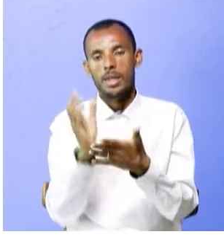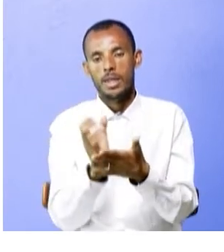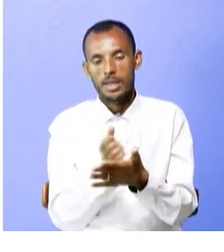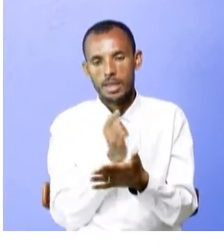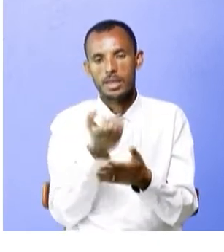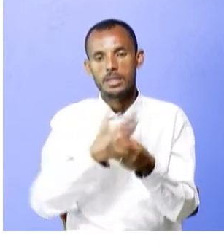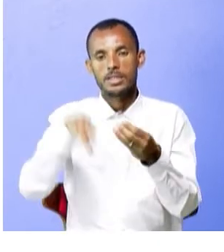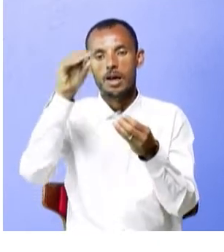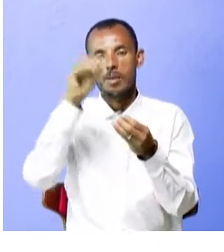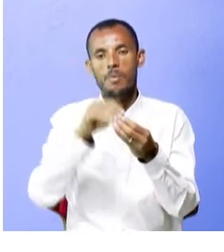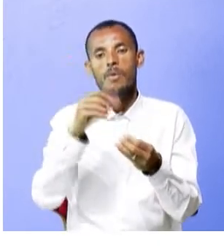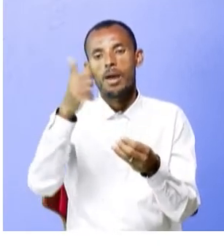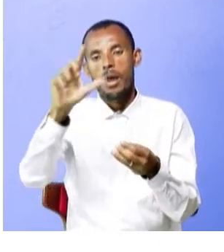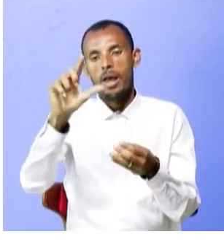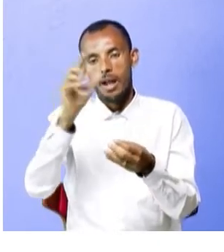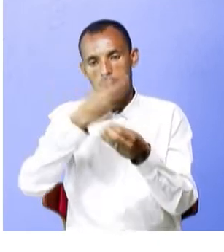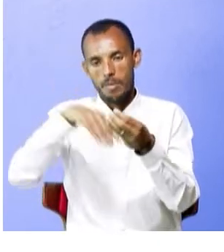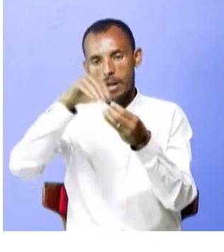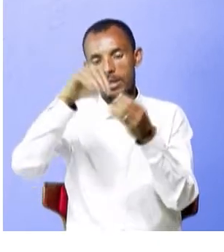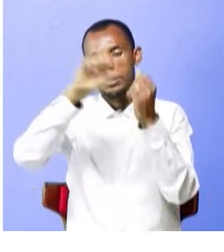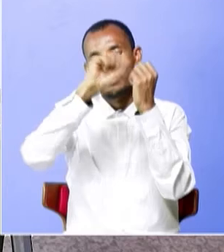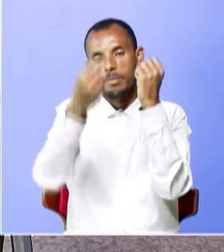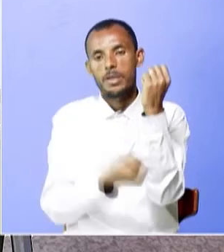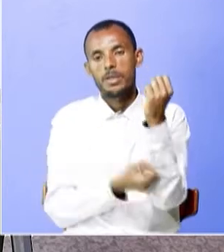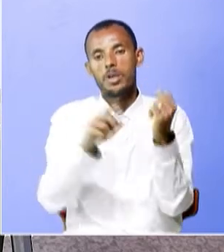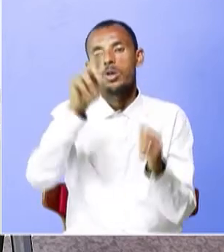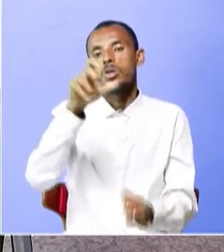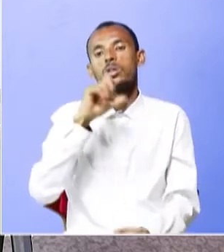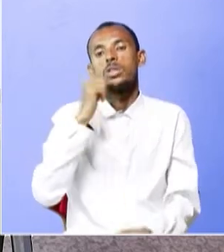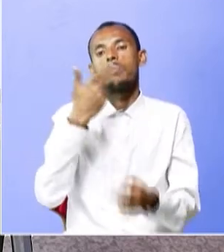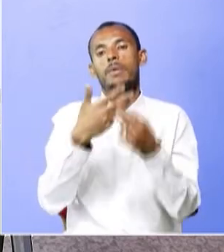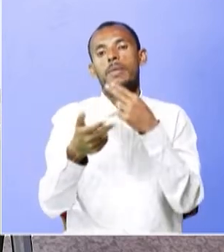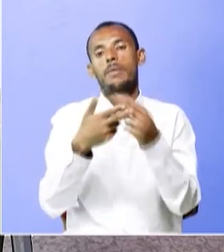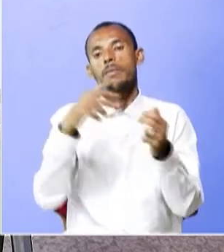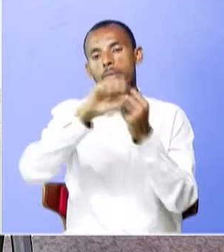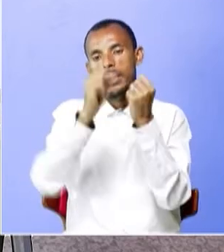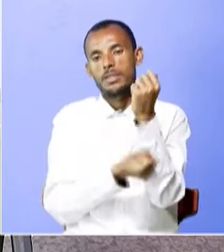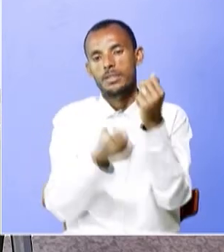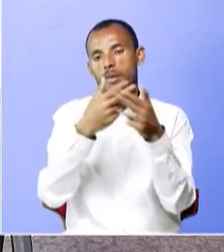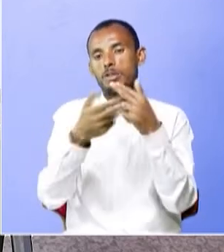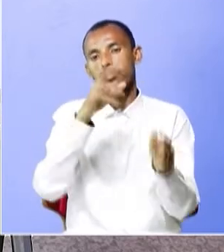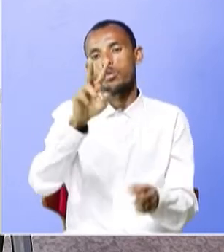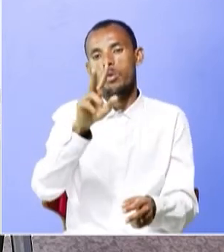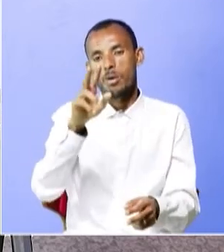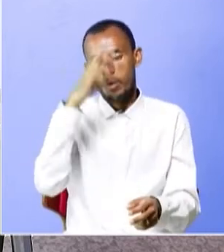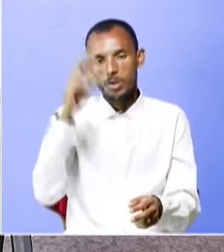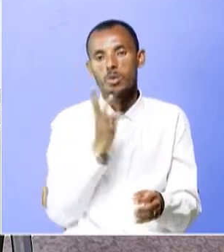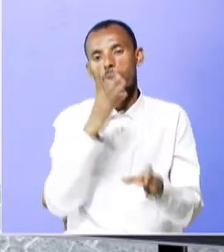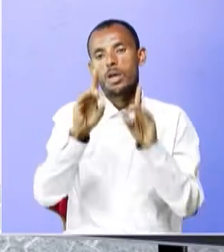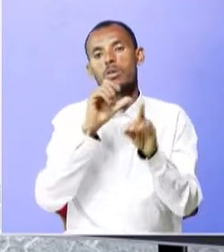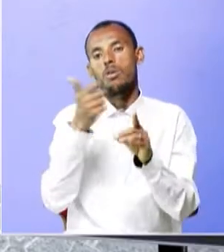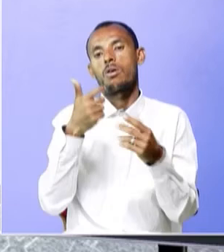surface area plus area of the base. You shouldn't multiply area of the base by 2 because we don't have two